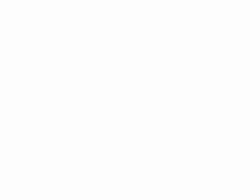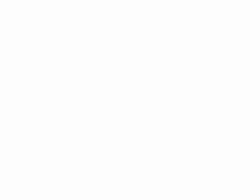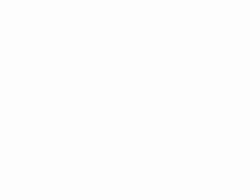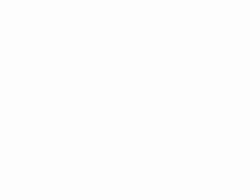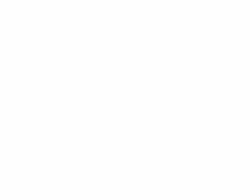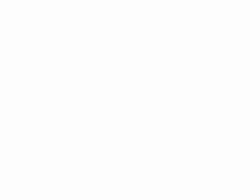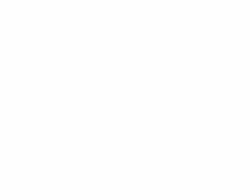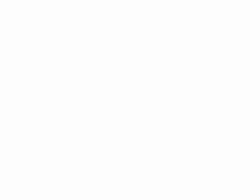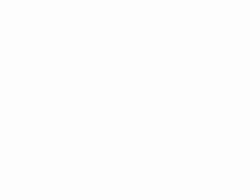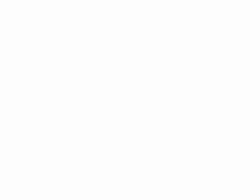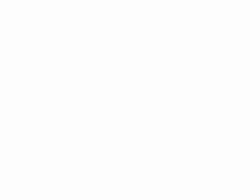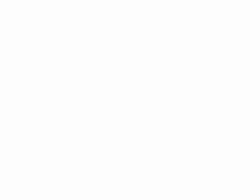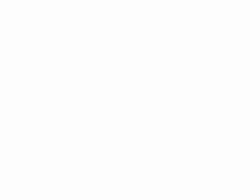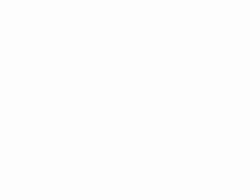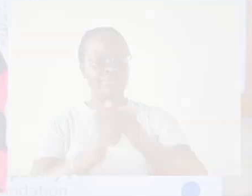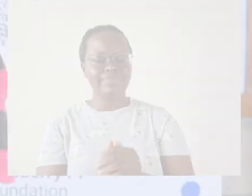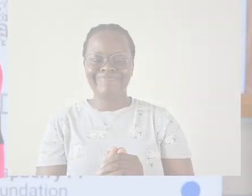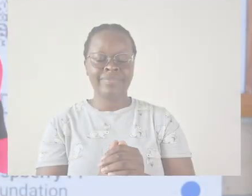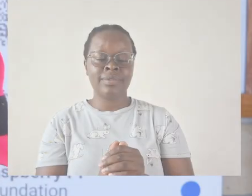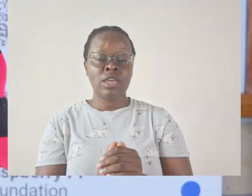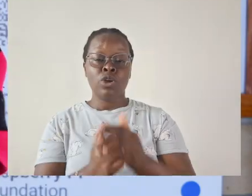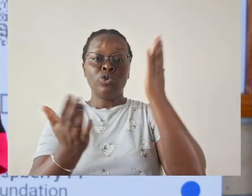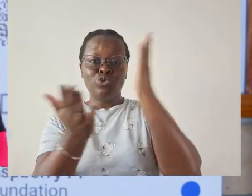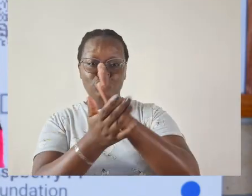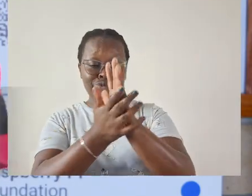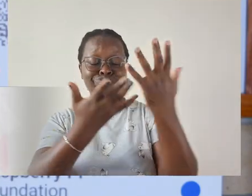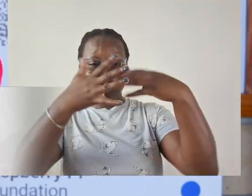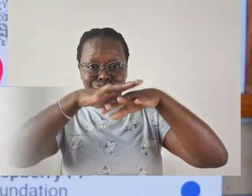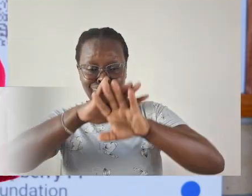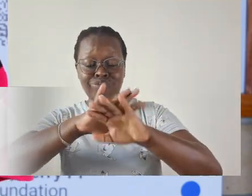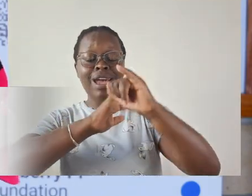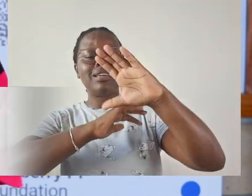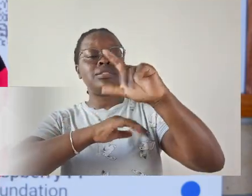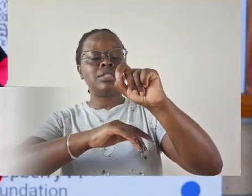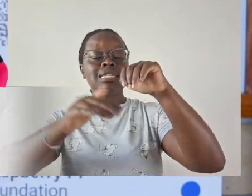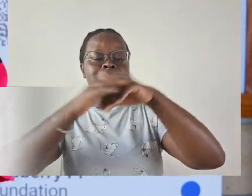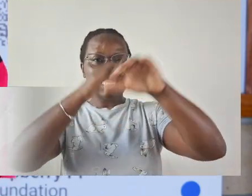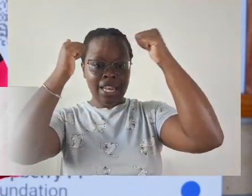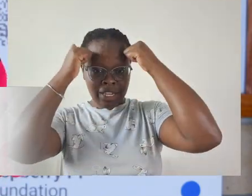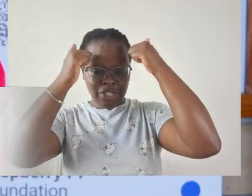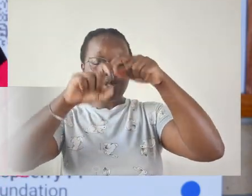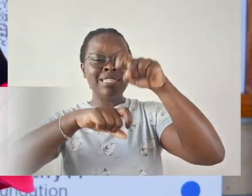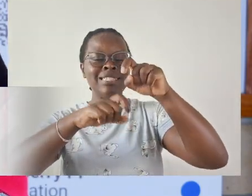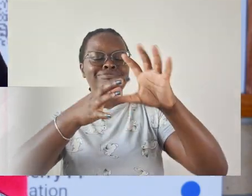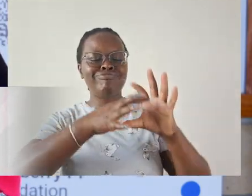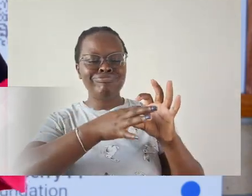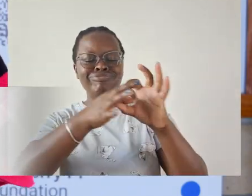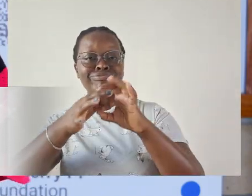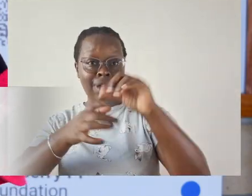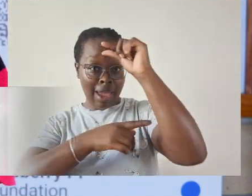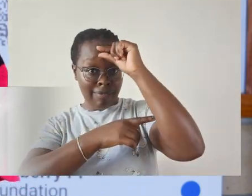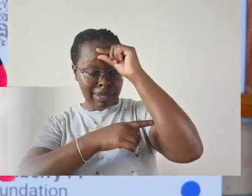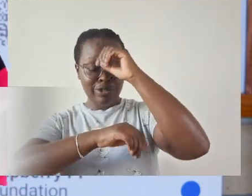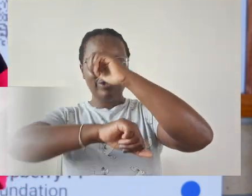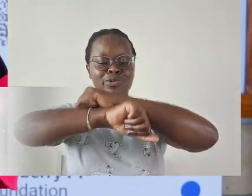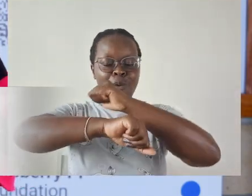responsibility of government. Effective integration of ICT in education requires collaboration among